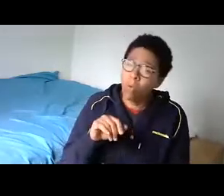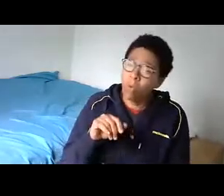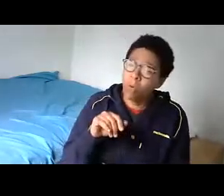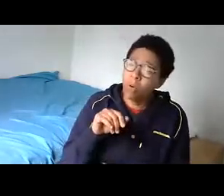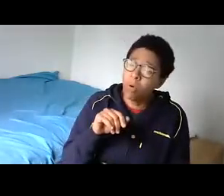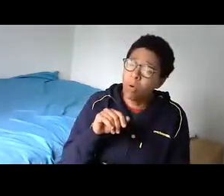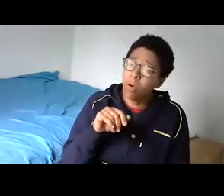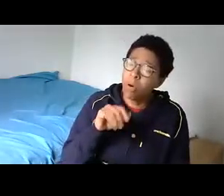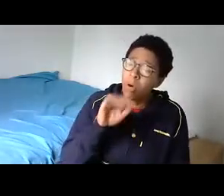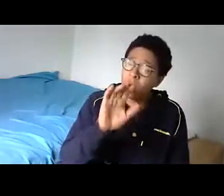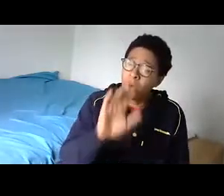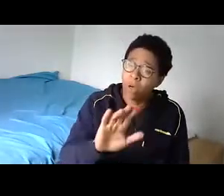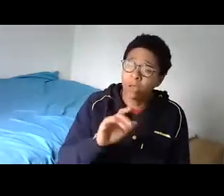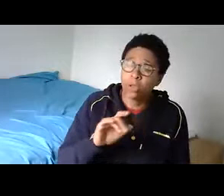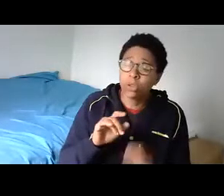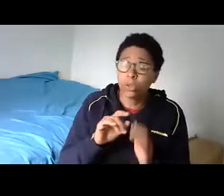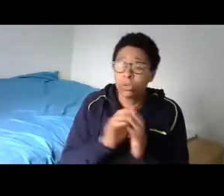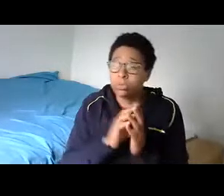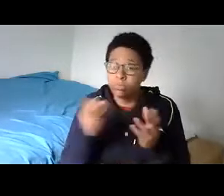they don't help you. They